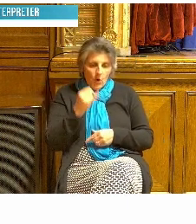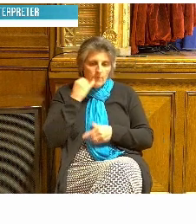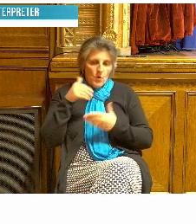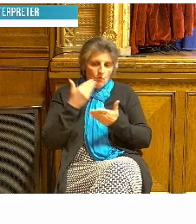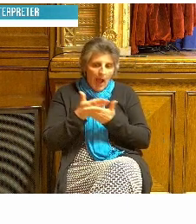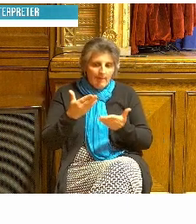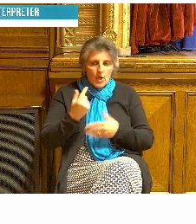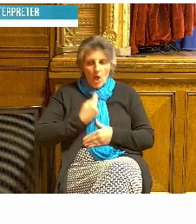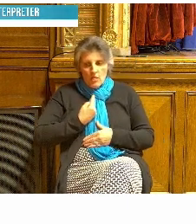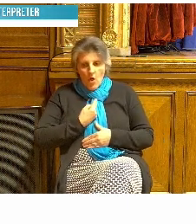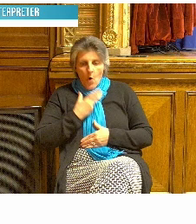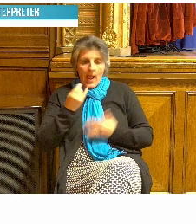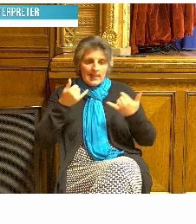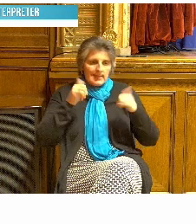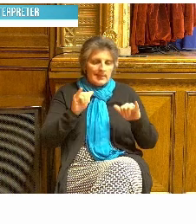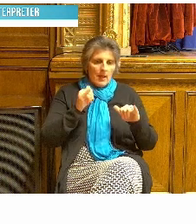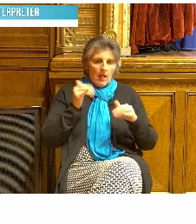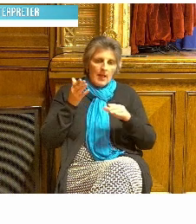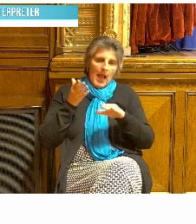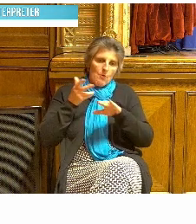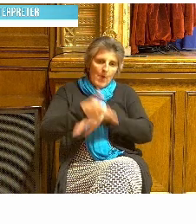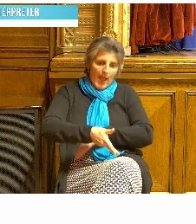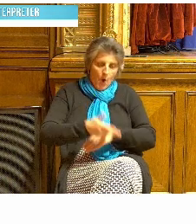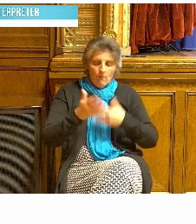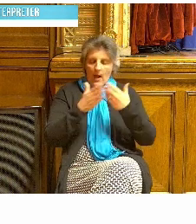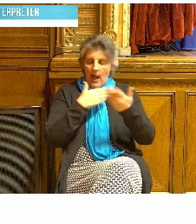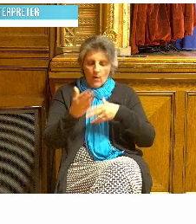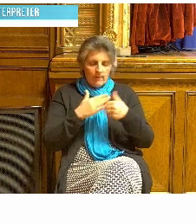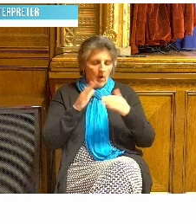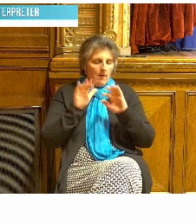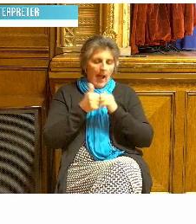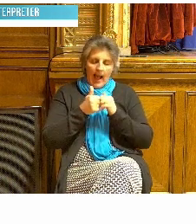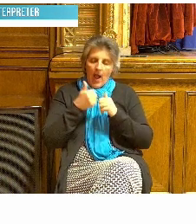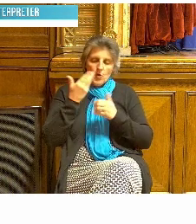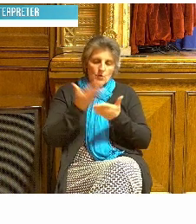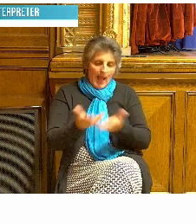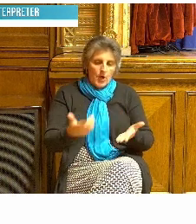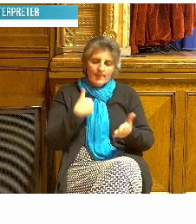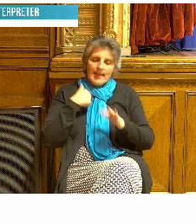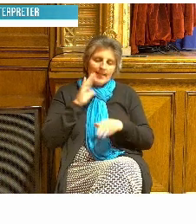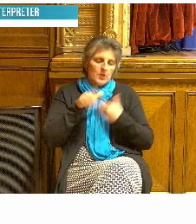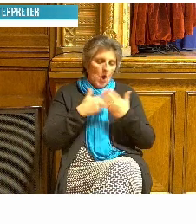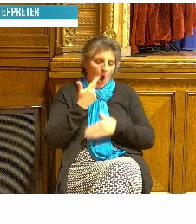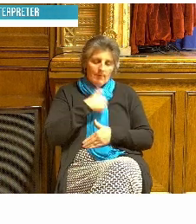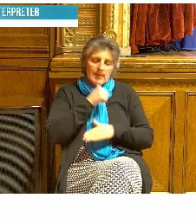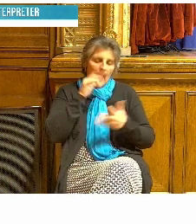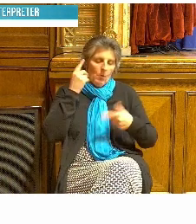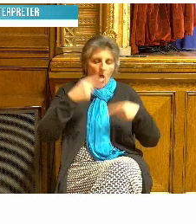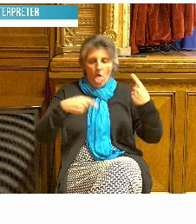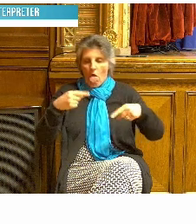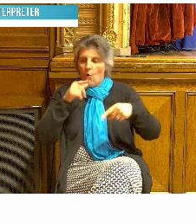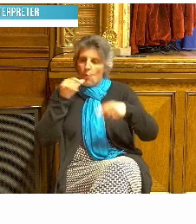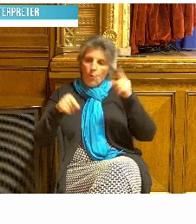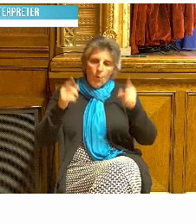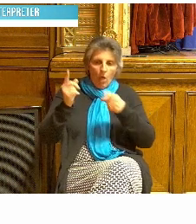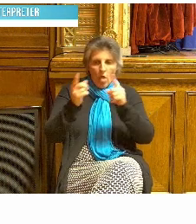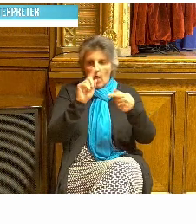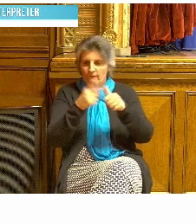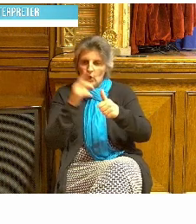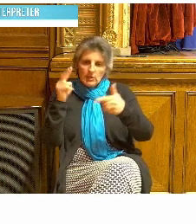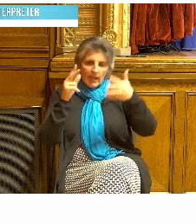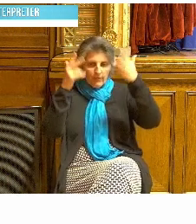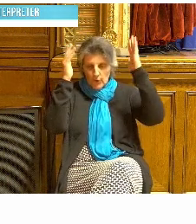here alone and you still got ran over. Regardless of how or when you got here, they did it to all of us. So I don't want to argue about who was here first, second,